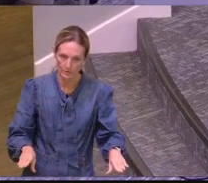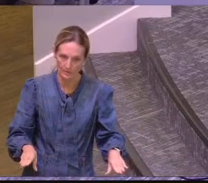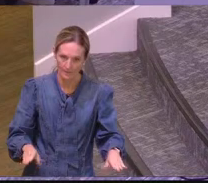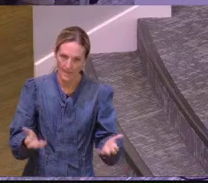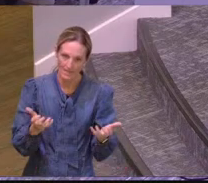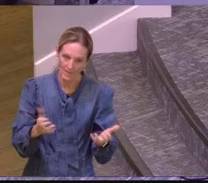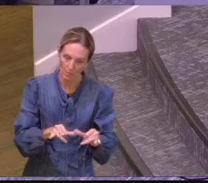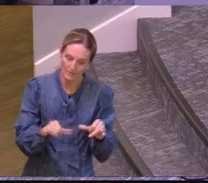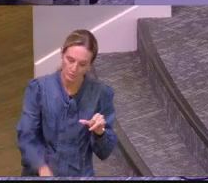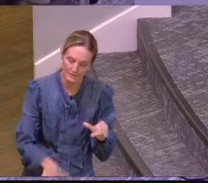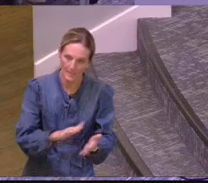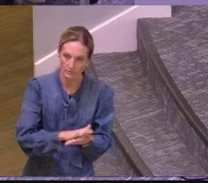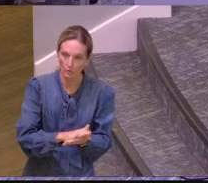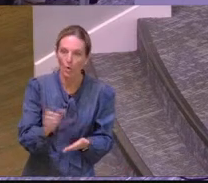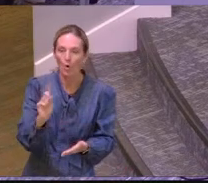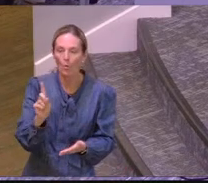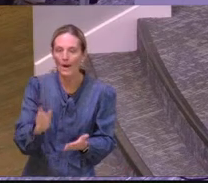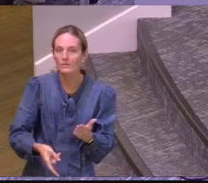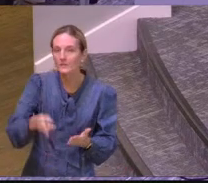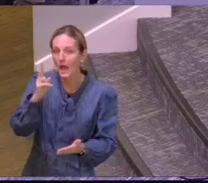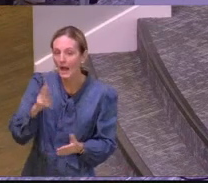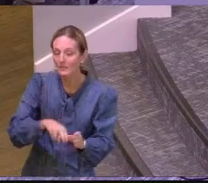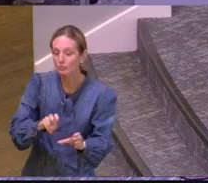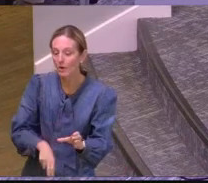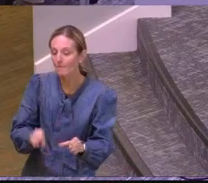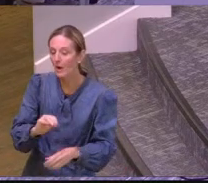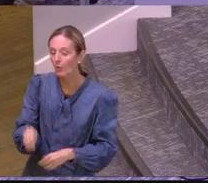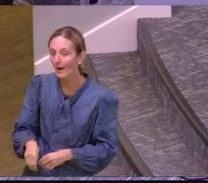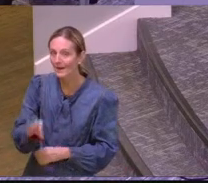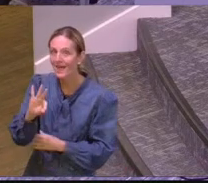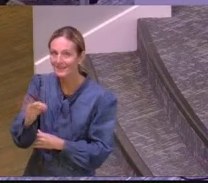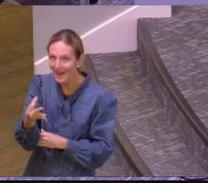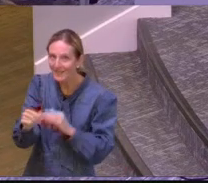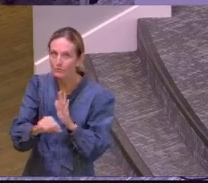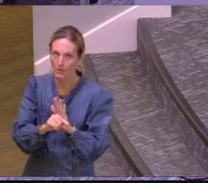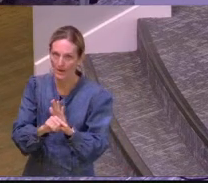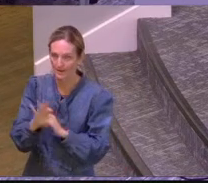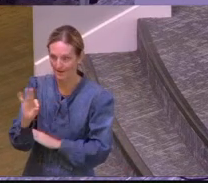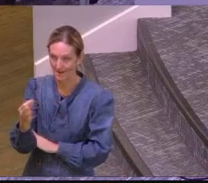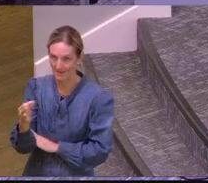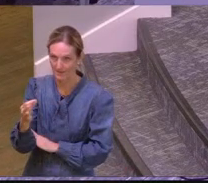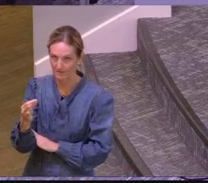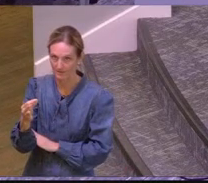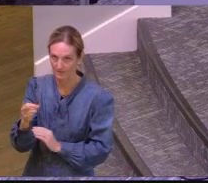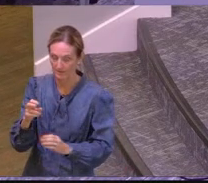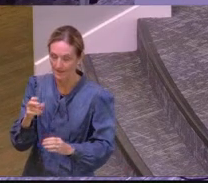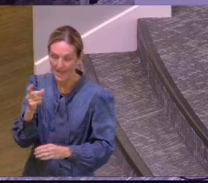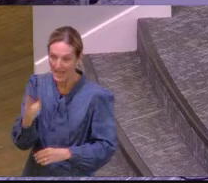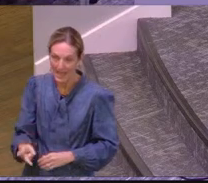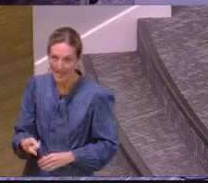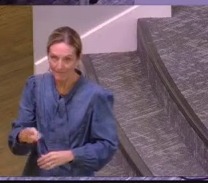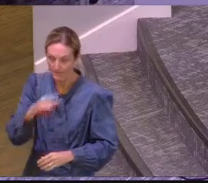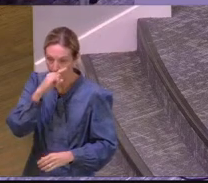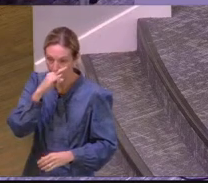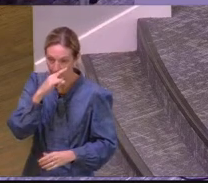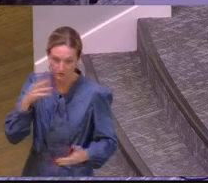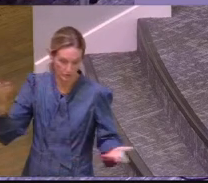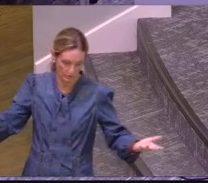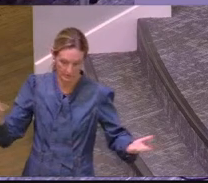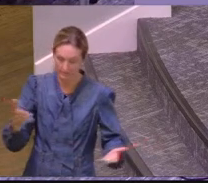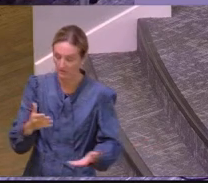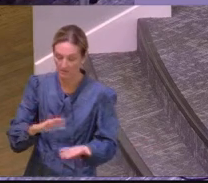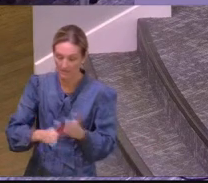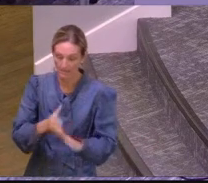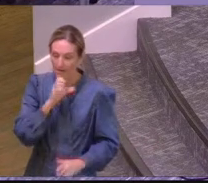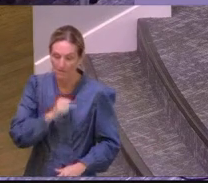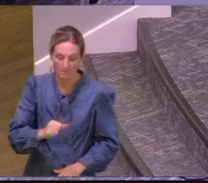we have our highest dropout rates in the ninth grade, where we lose half of our kids, you know, they turn 15,